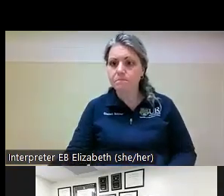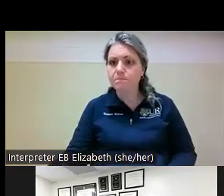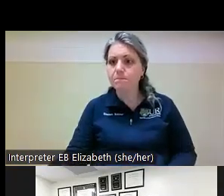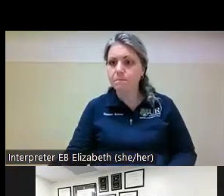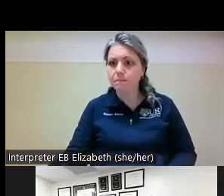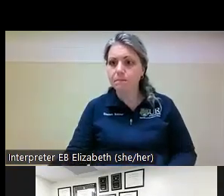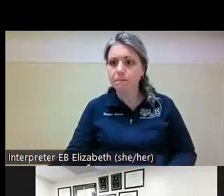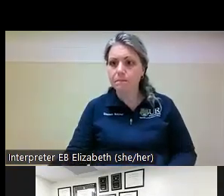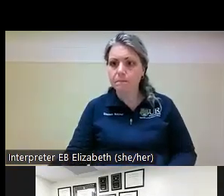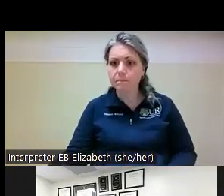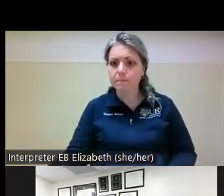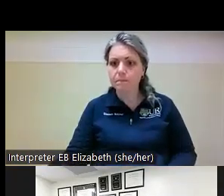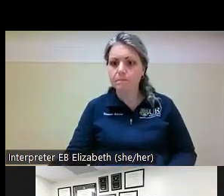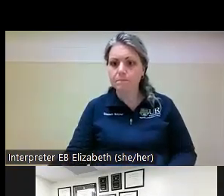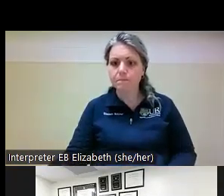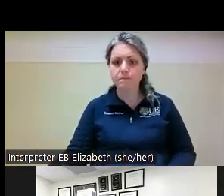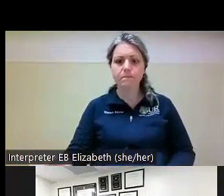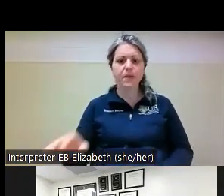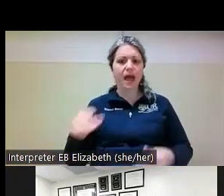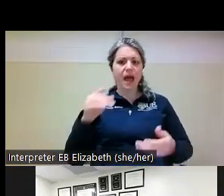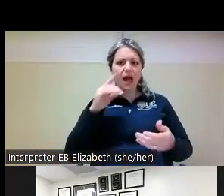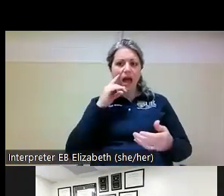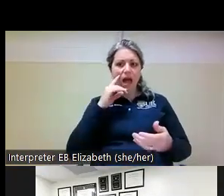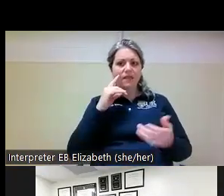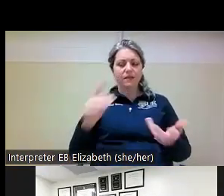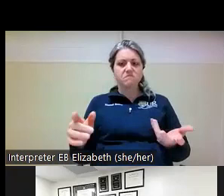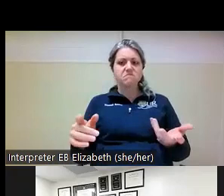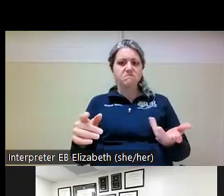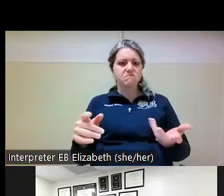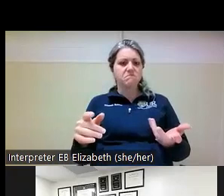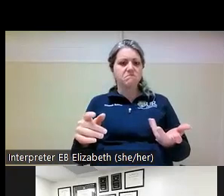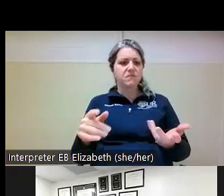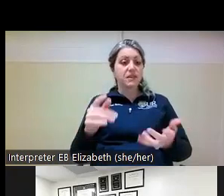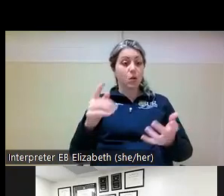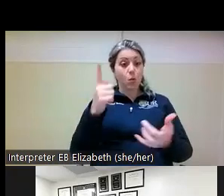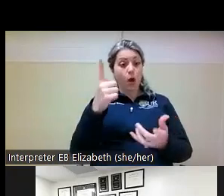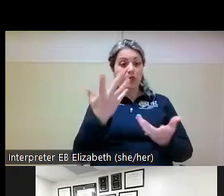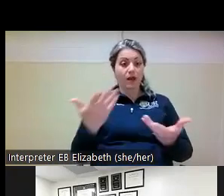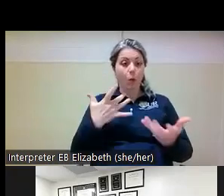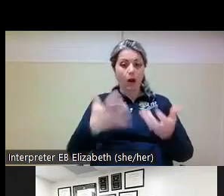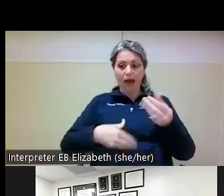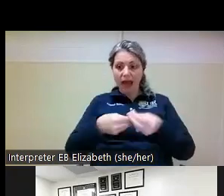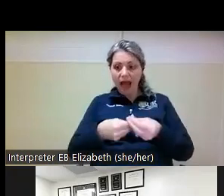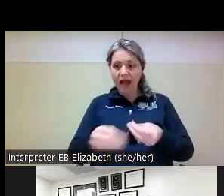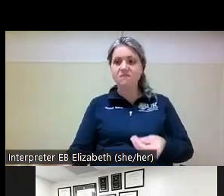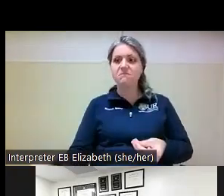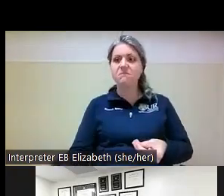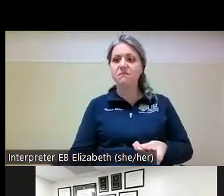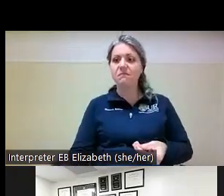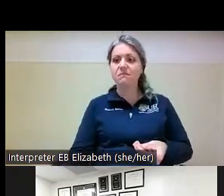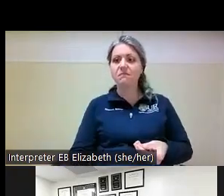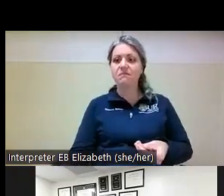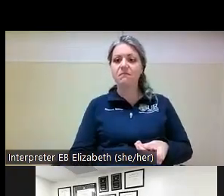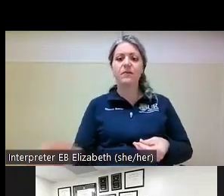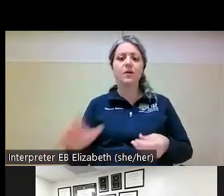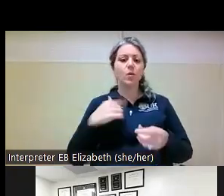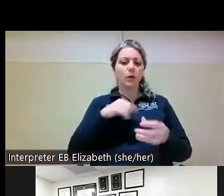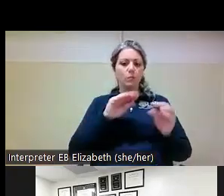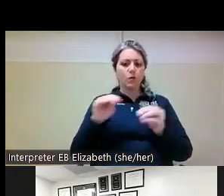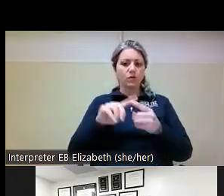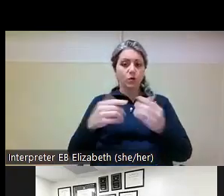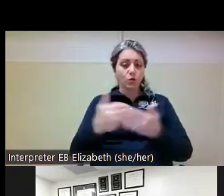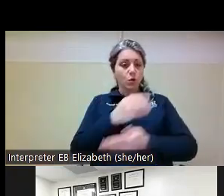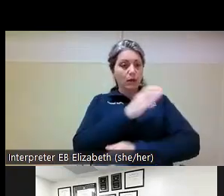is what's kind of exciting for us is that we'll probably be moving to a new clinic space as of